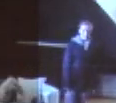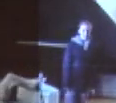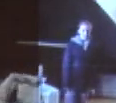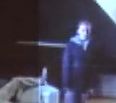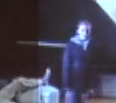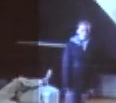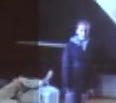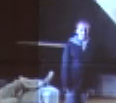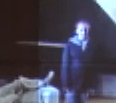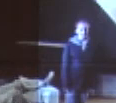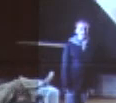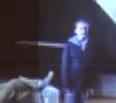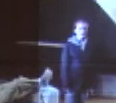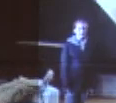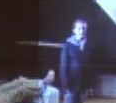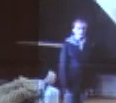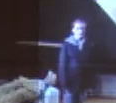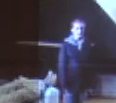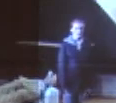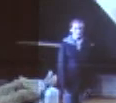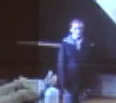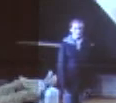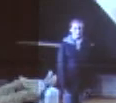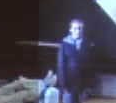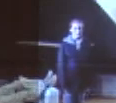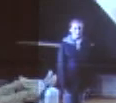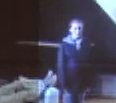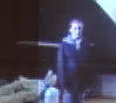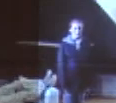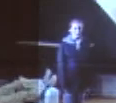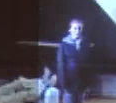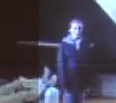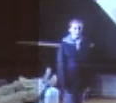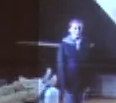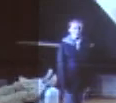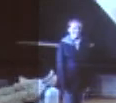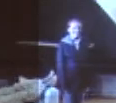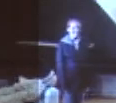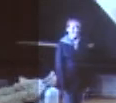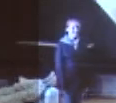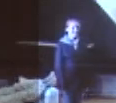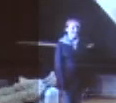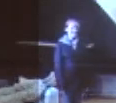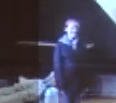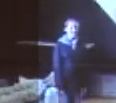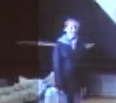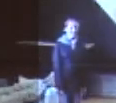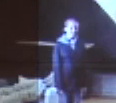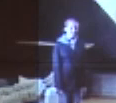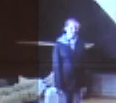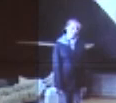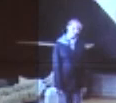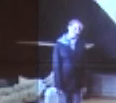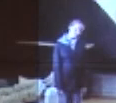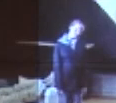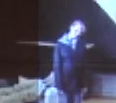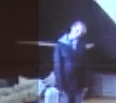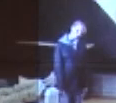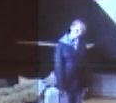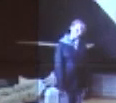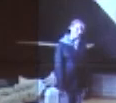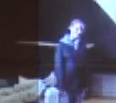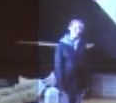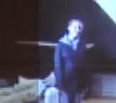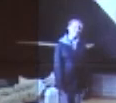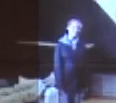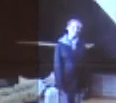the baby talked a bit about who he looks like and doesn't look like and then they just left they hardly believed that you were the Father